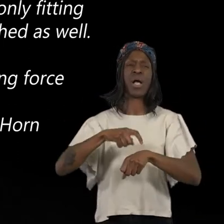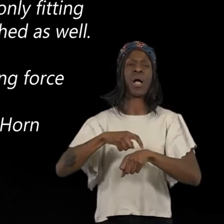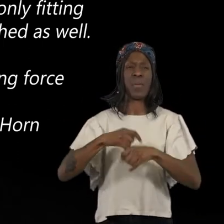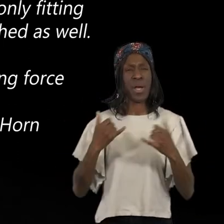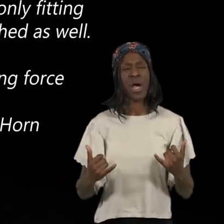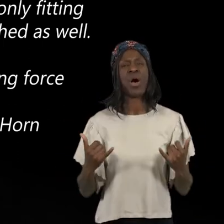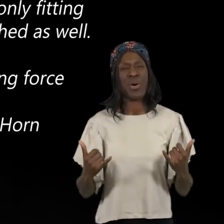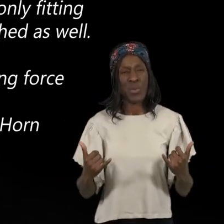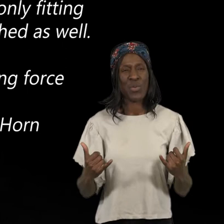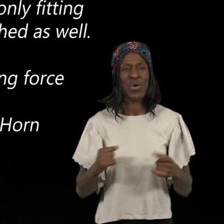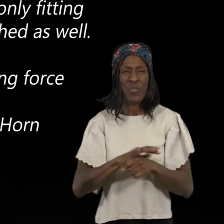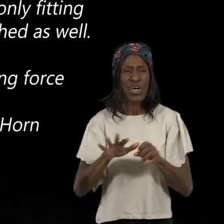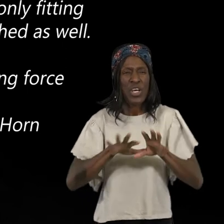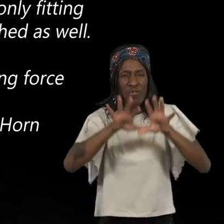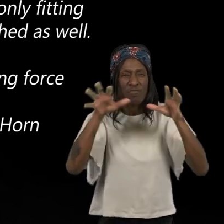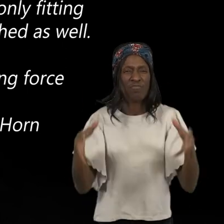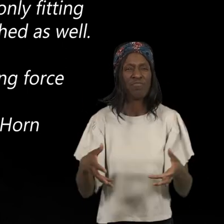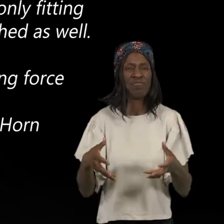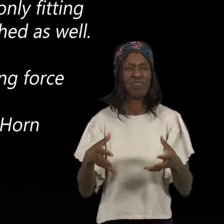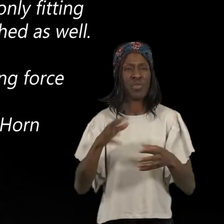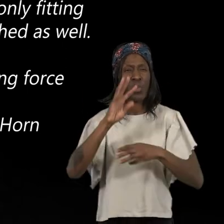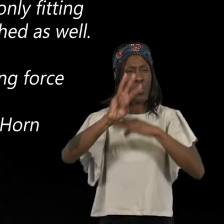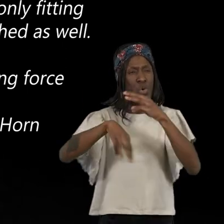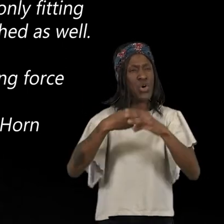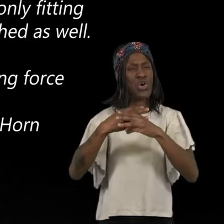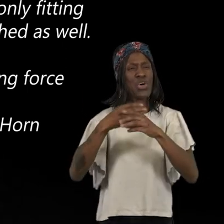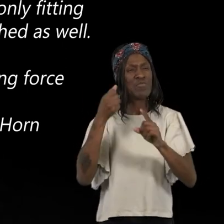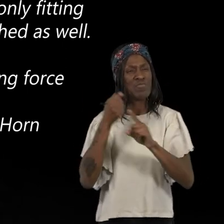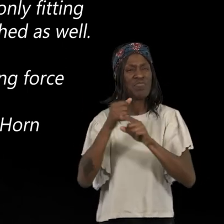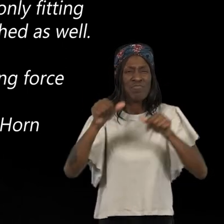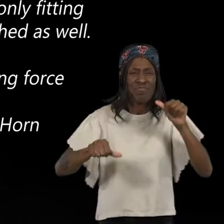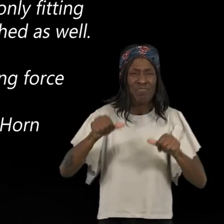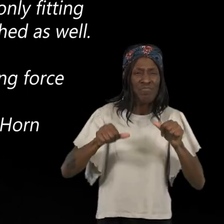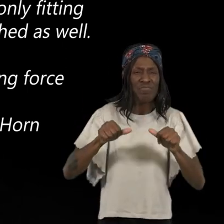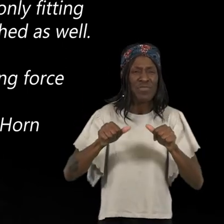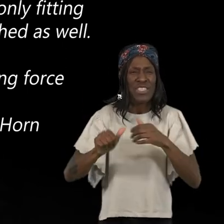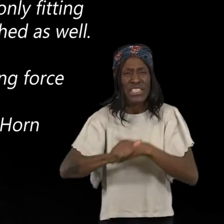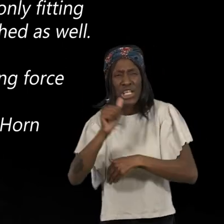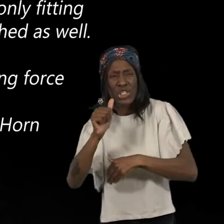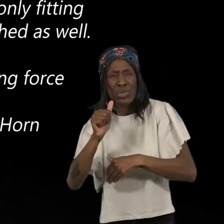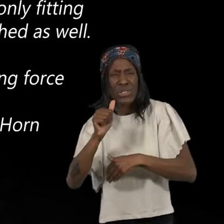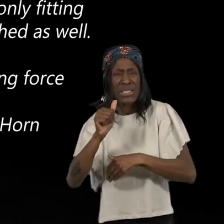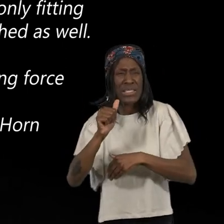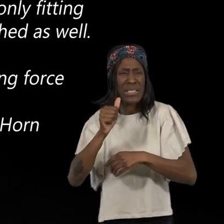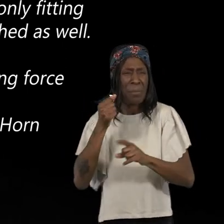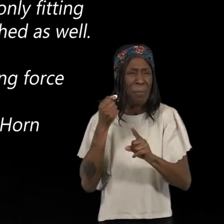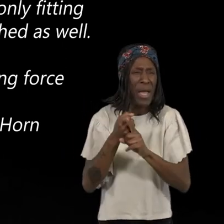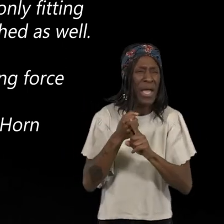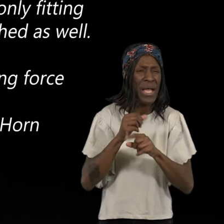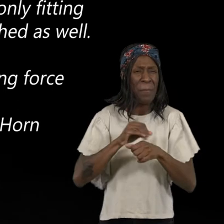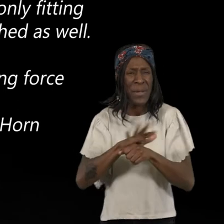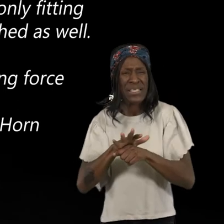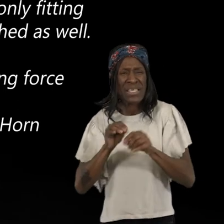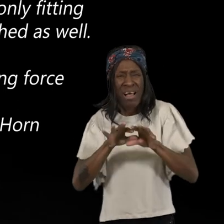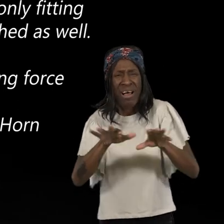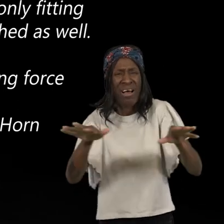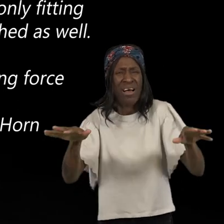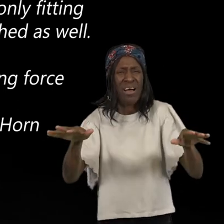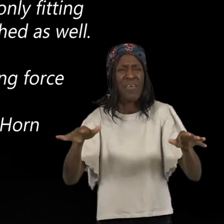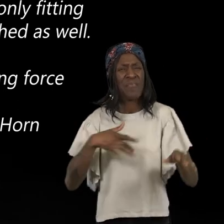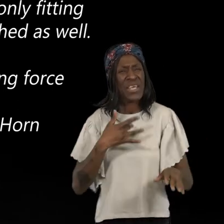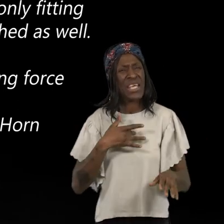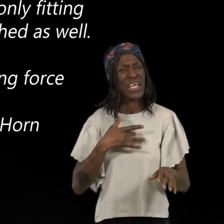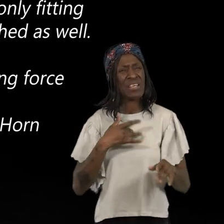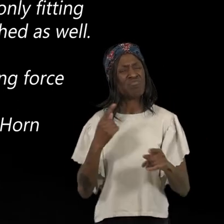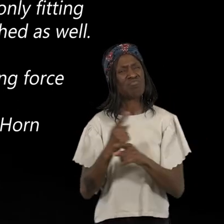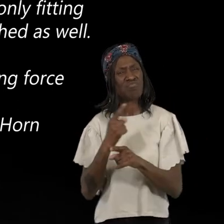trying time. As the whole world has been exposed to the uncertainty and danger of a pandemic, it is only fitting